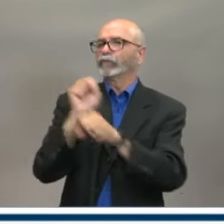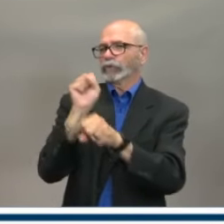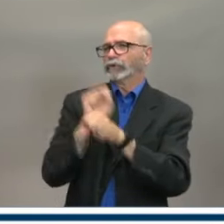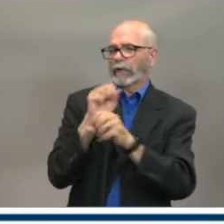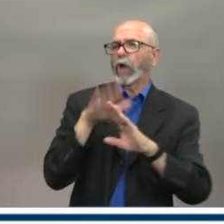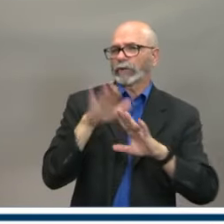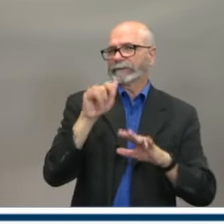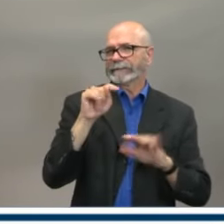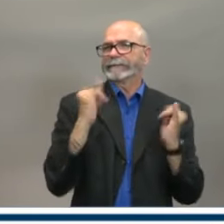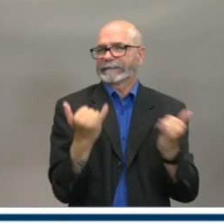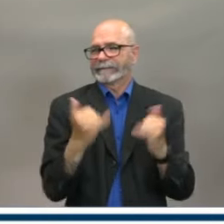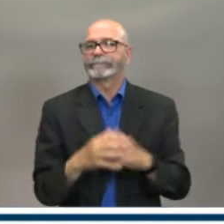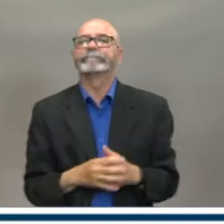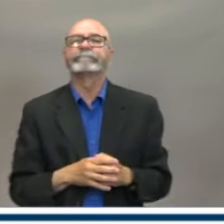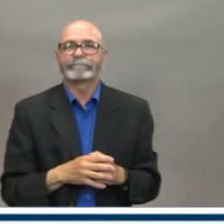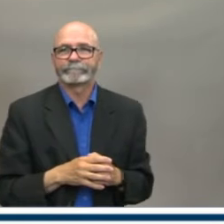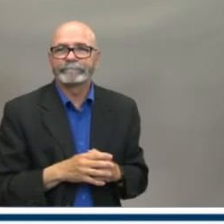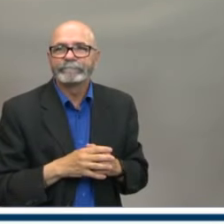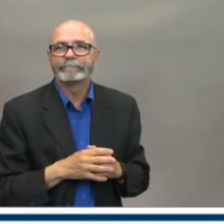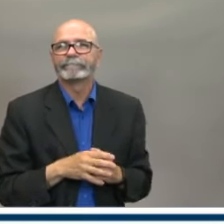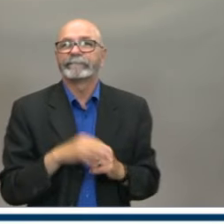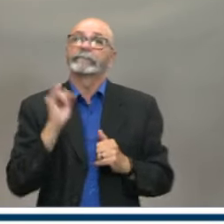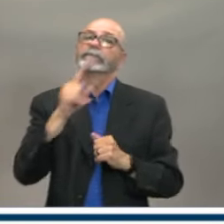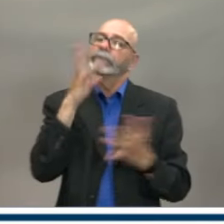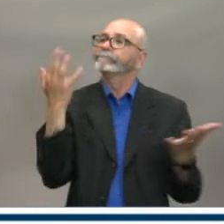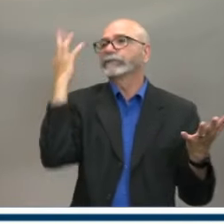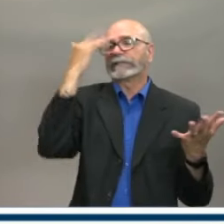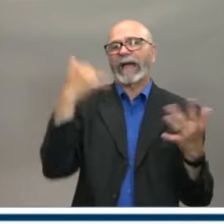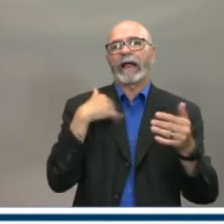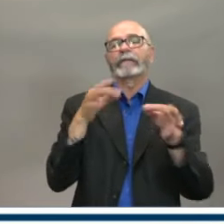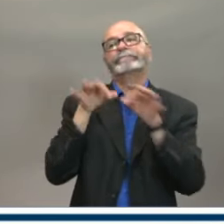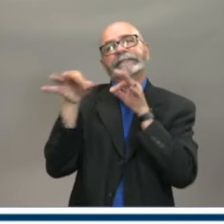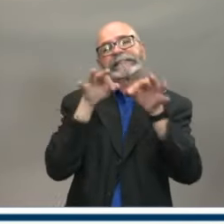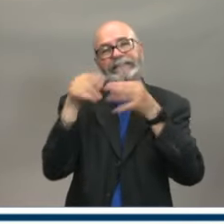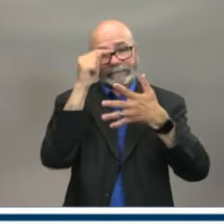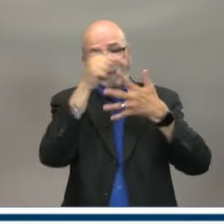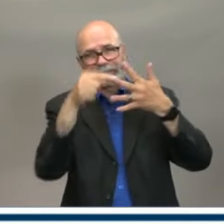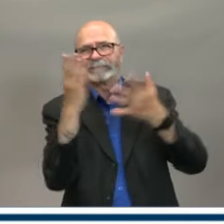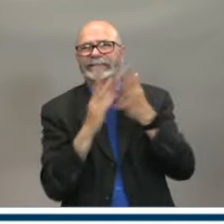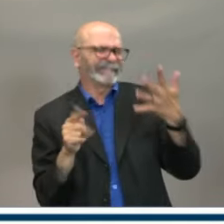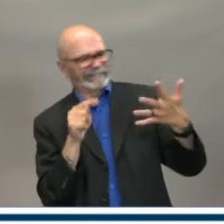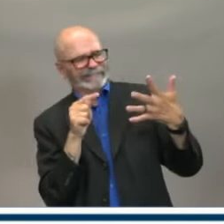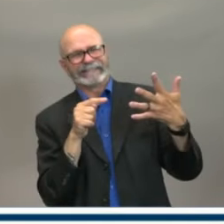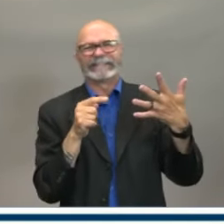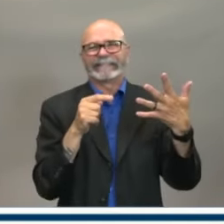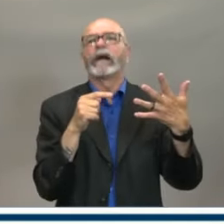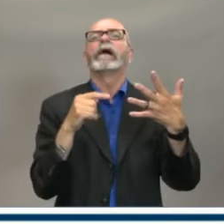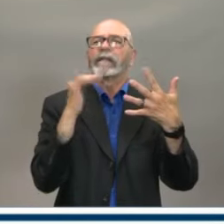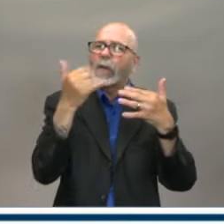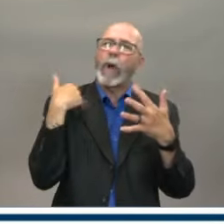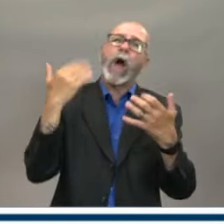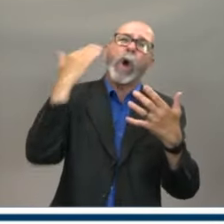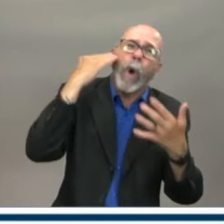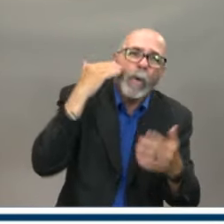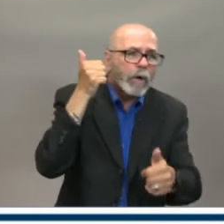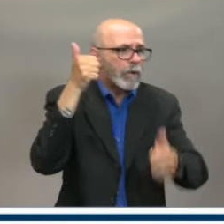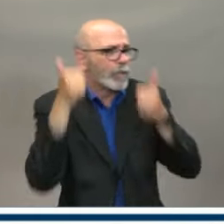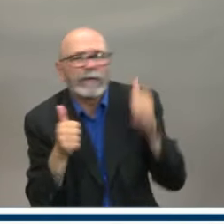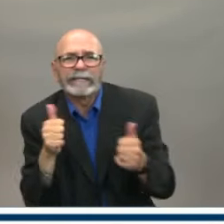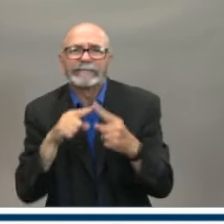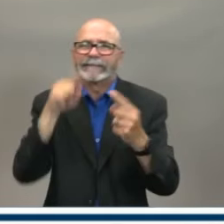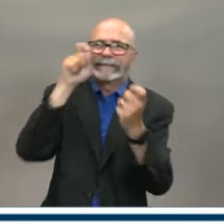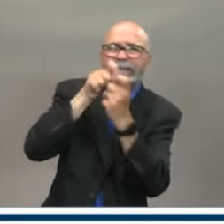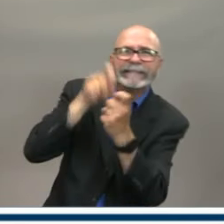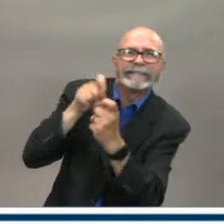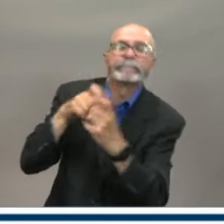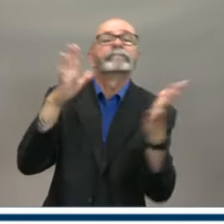So that is the explanation. But if people are looking for the source of truth, the true number and the number of active cases is the provincial